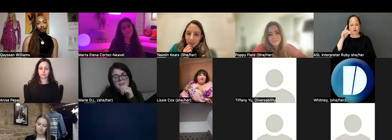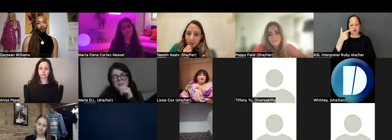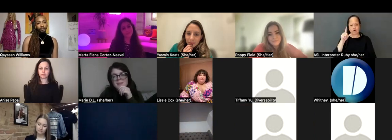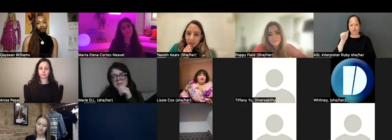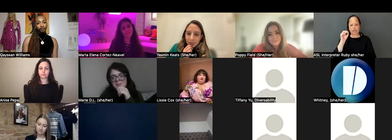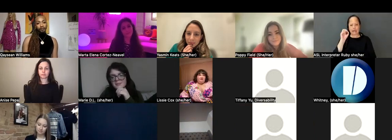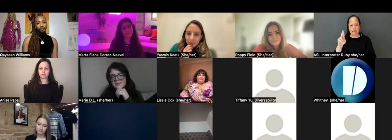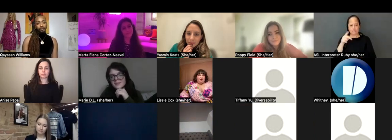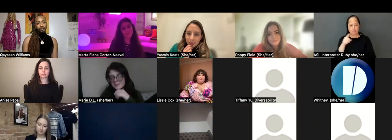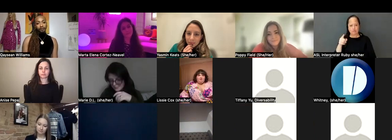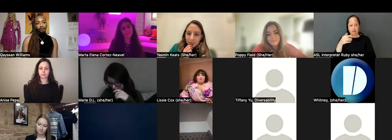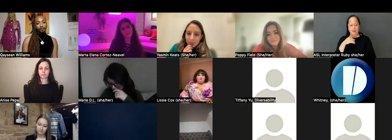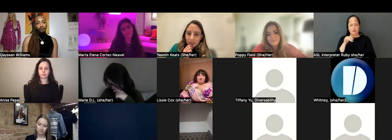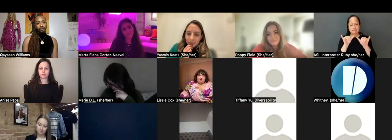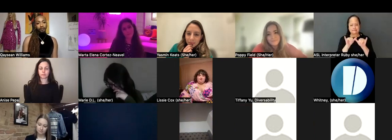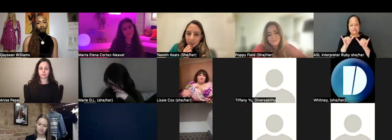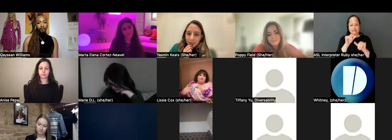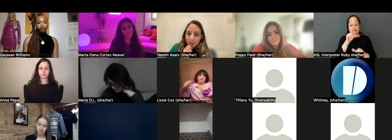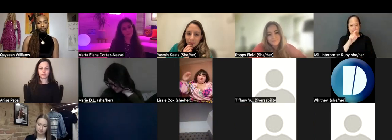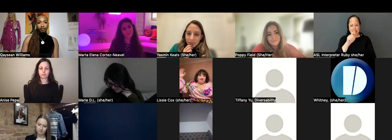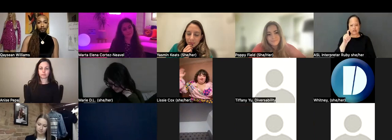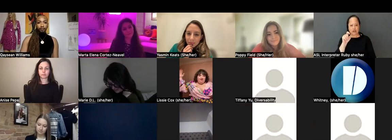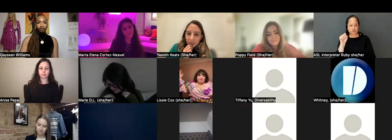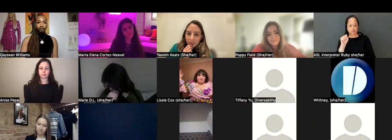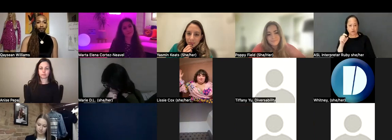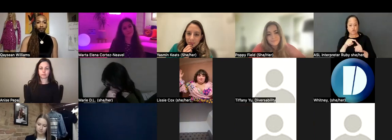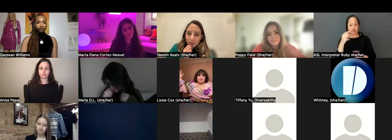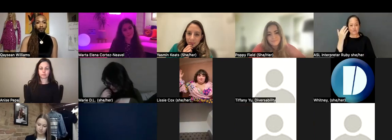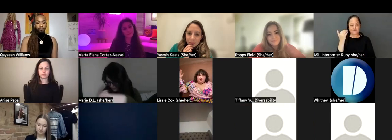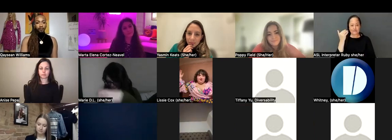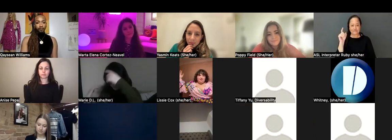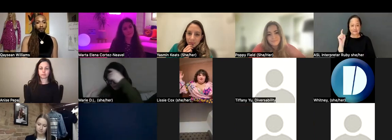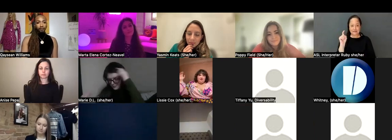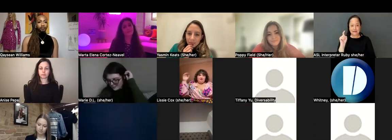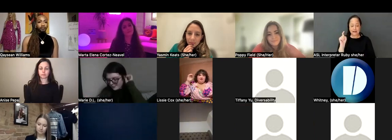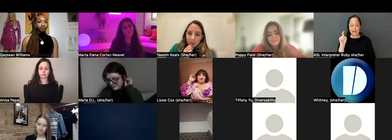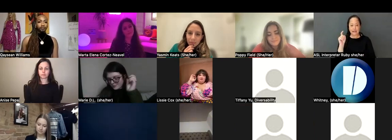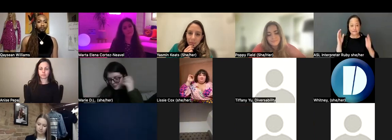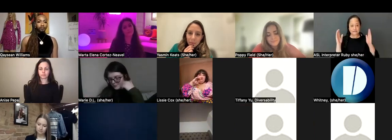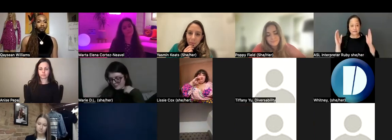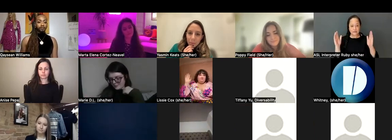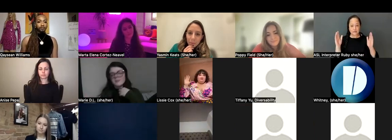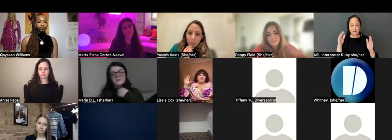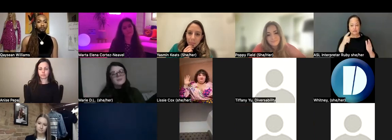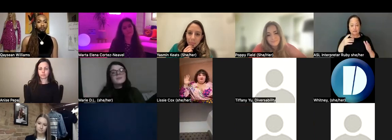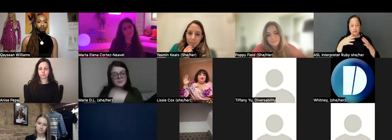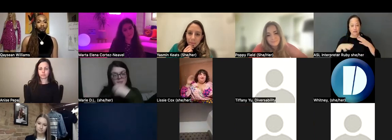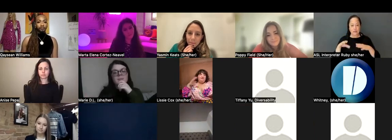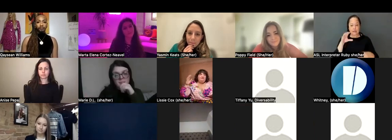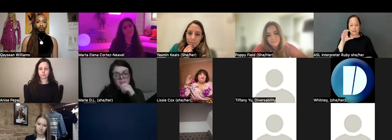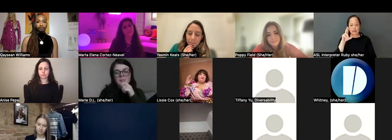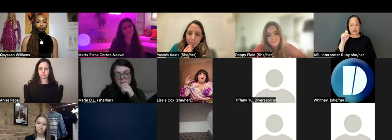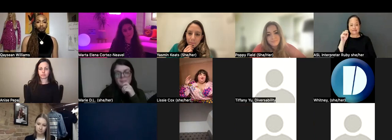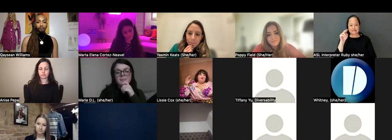sizes like extra small to 15X. And they custom make every size. Like, that